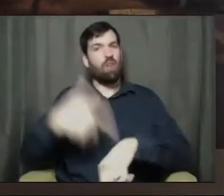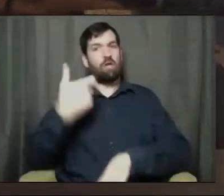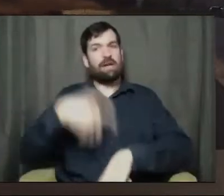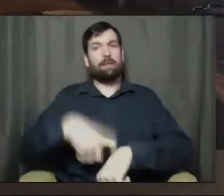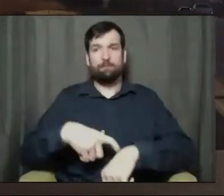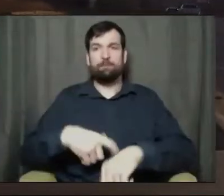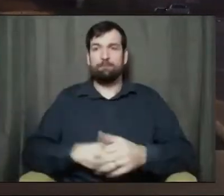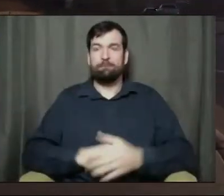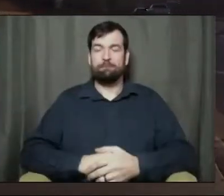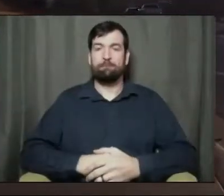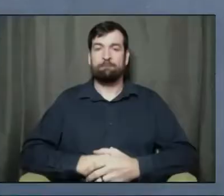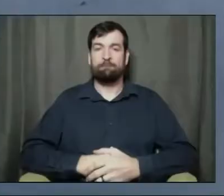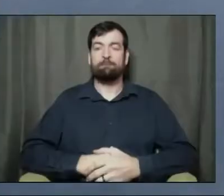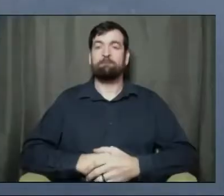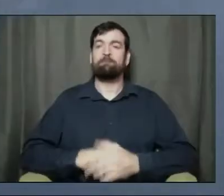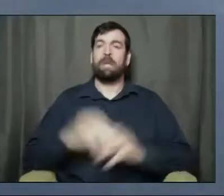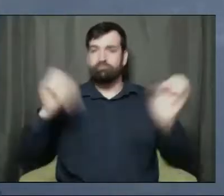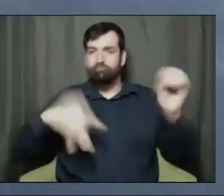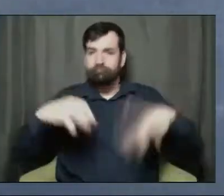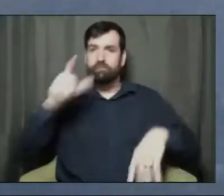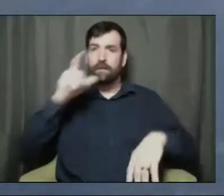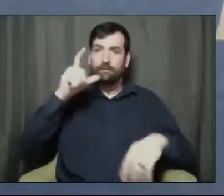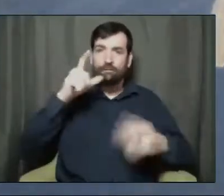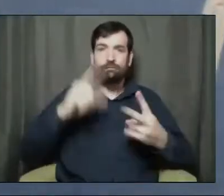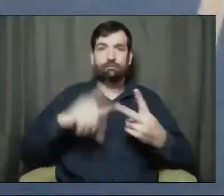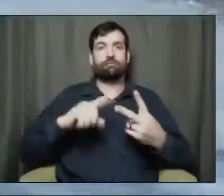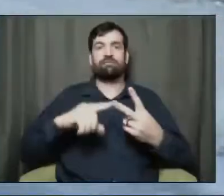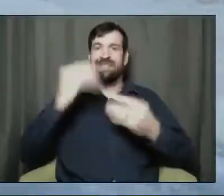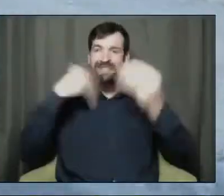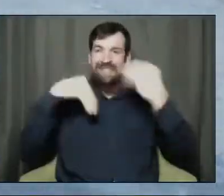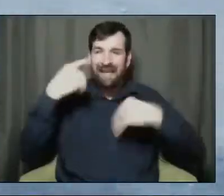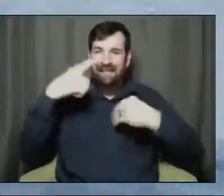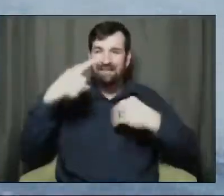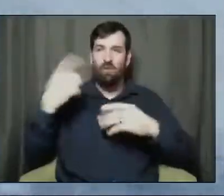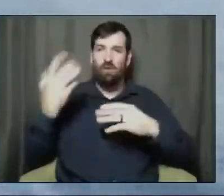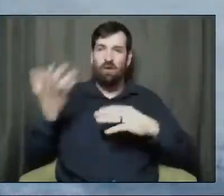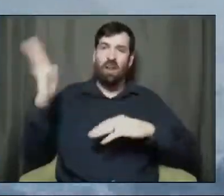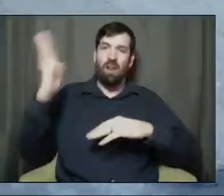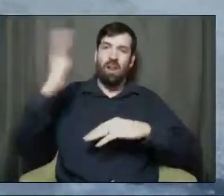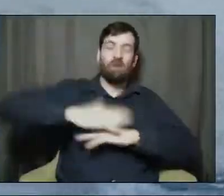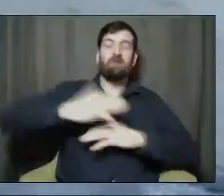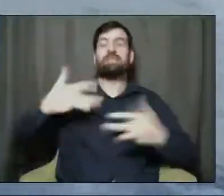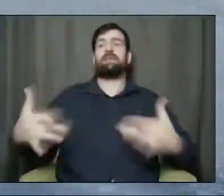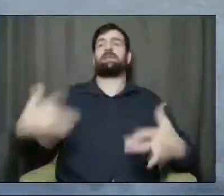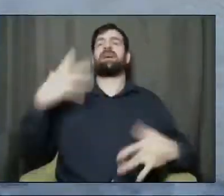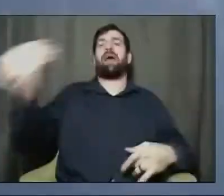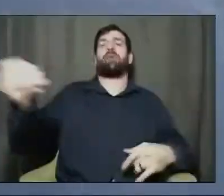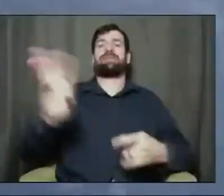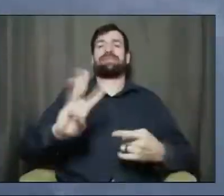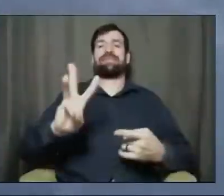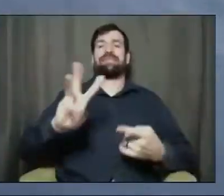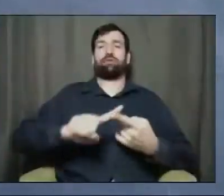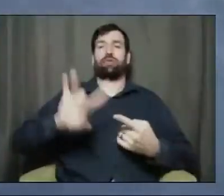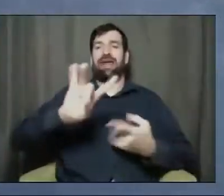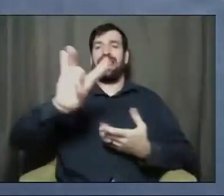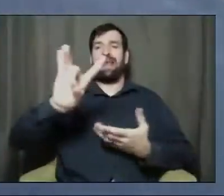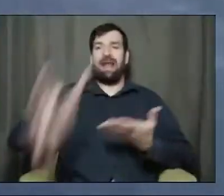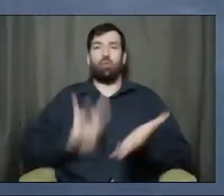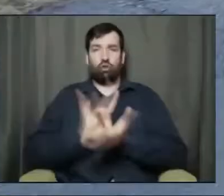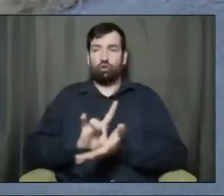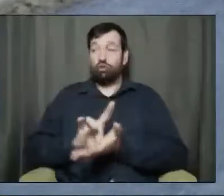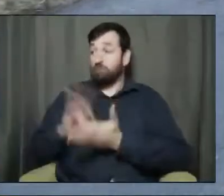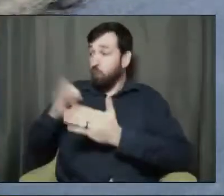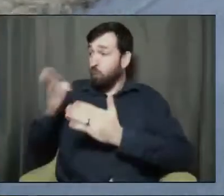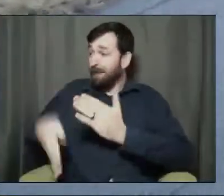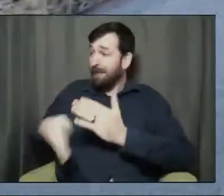I pack a lunch, I pack snacks for the whole day, and I'm usually out for 6 to 8 hours. This has been the weekend routine for